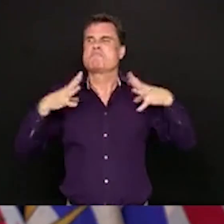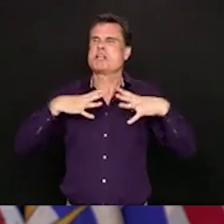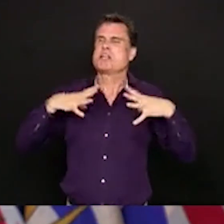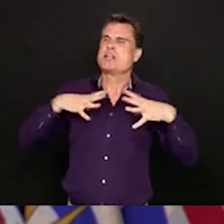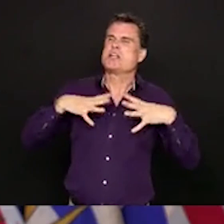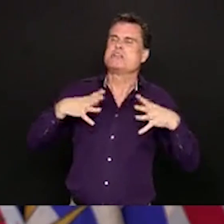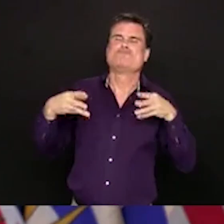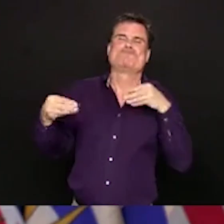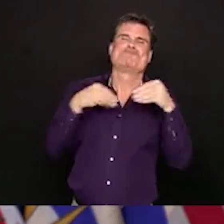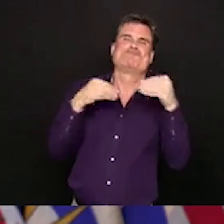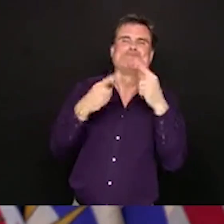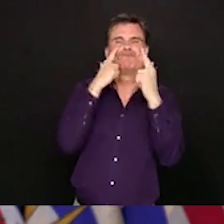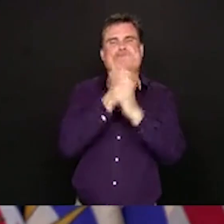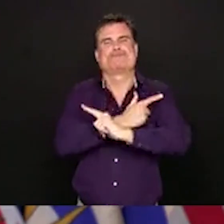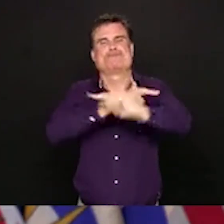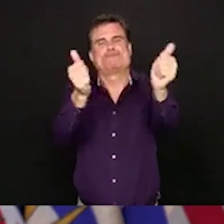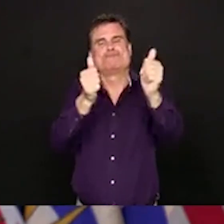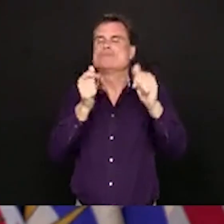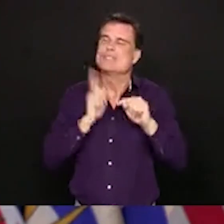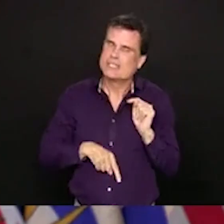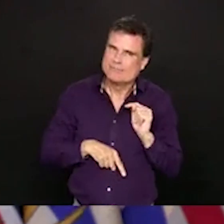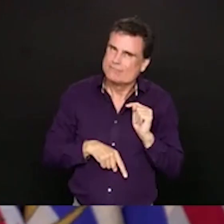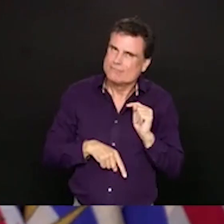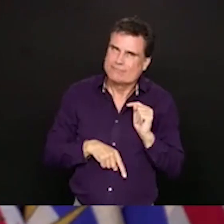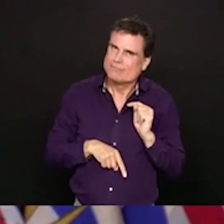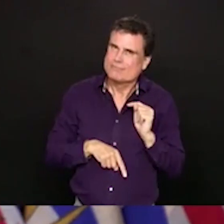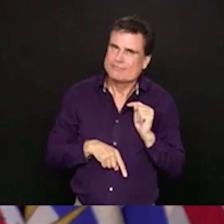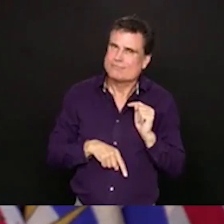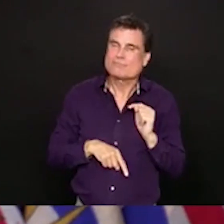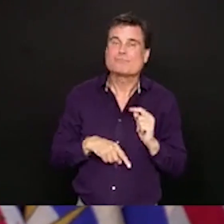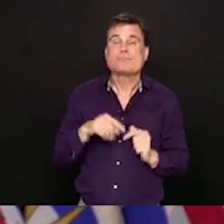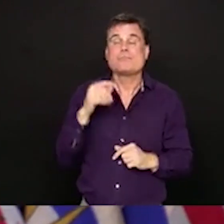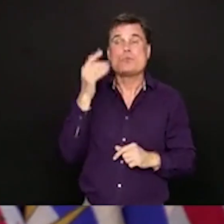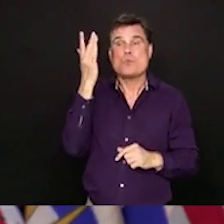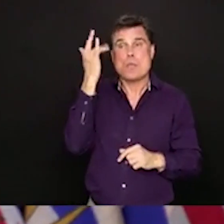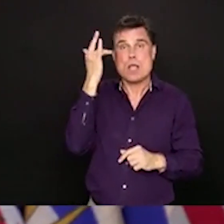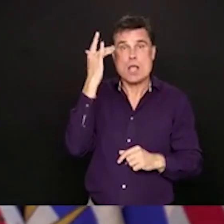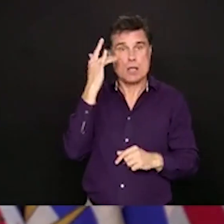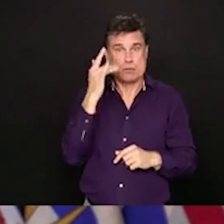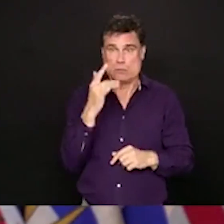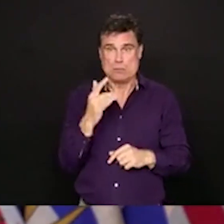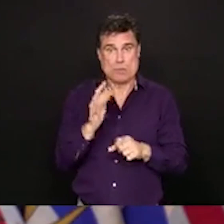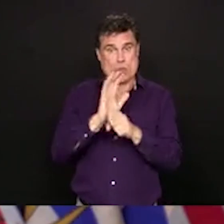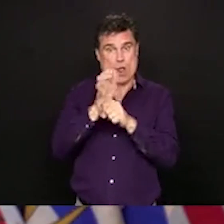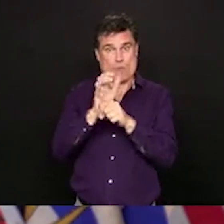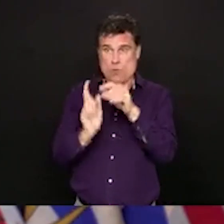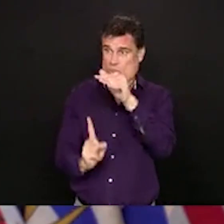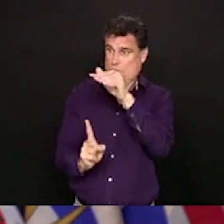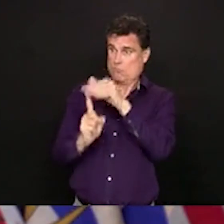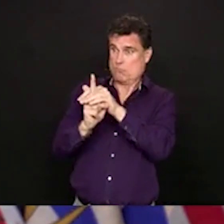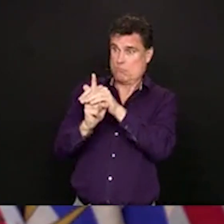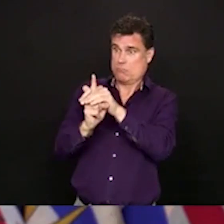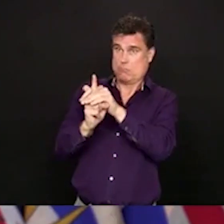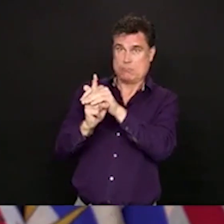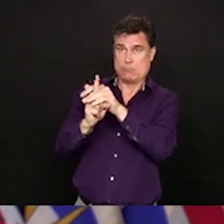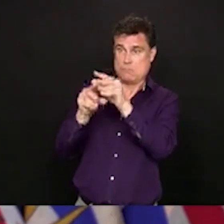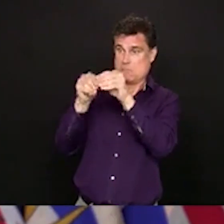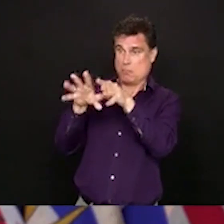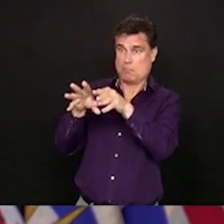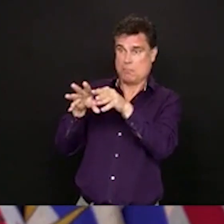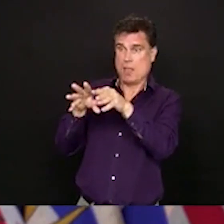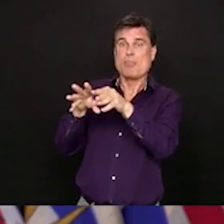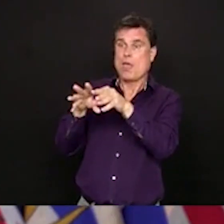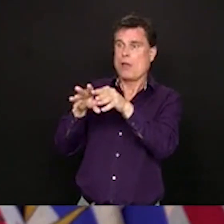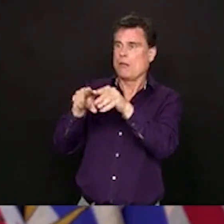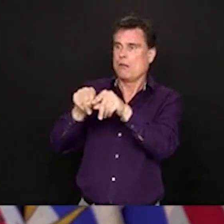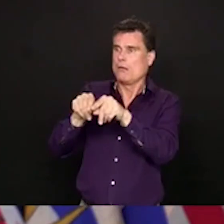large clusters that can very quickly, as we've seen in many other places around the world, and more recently in places that had